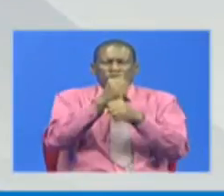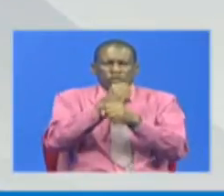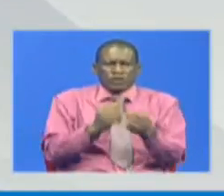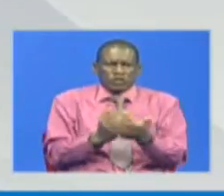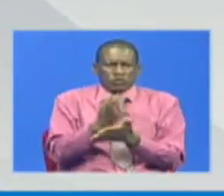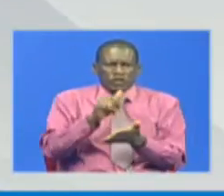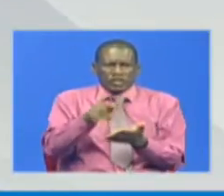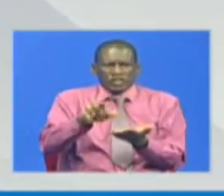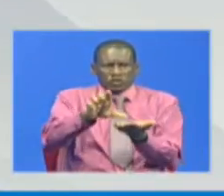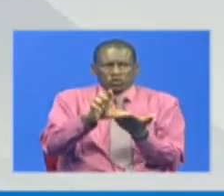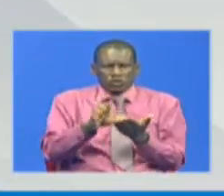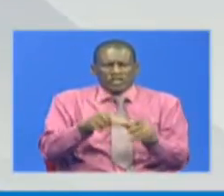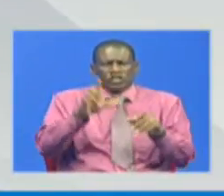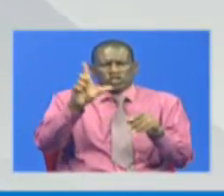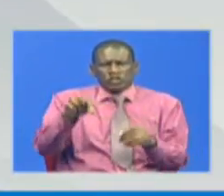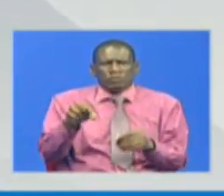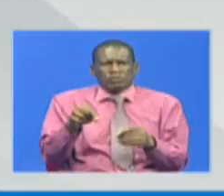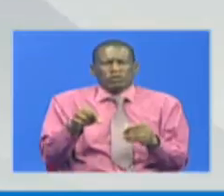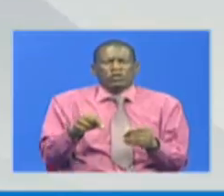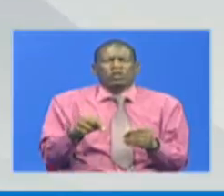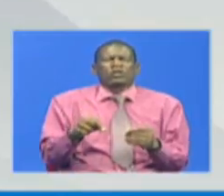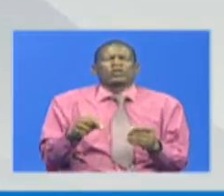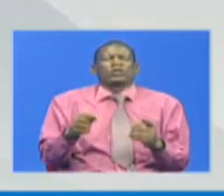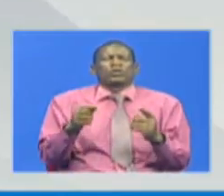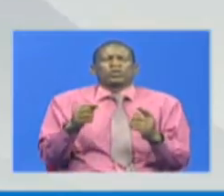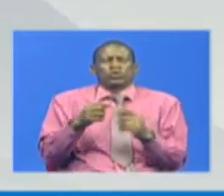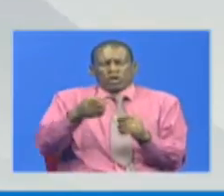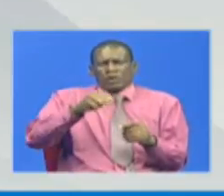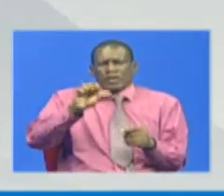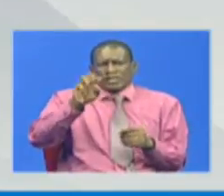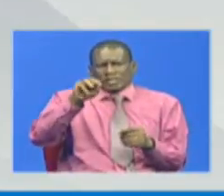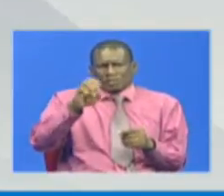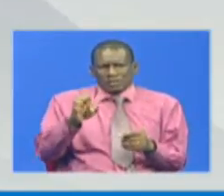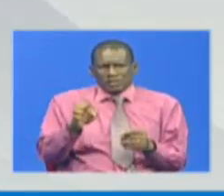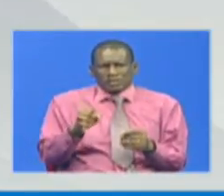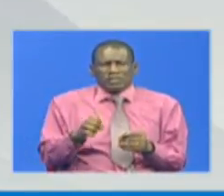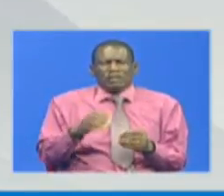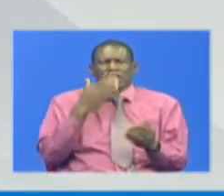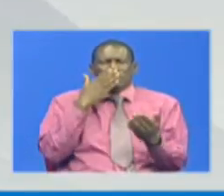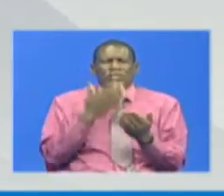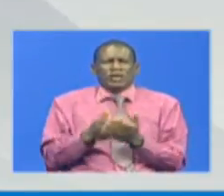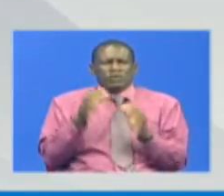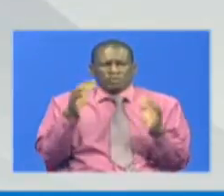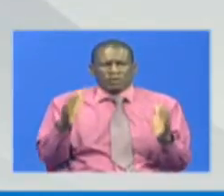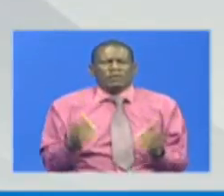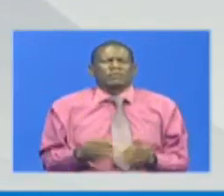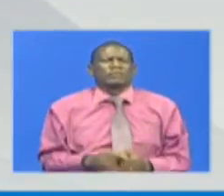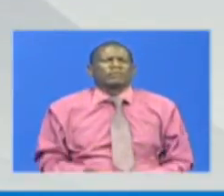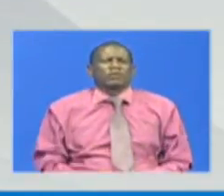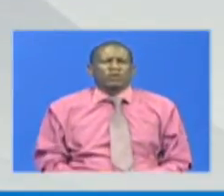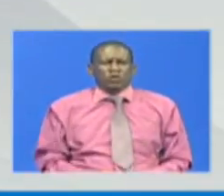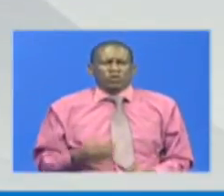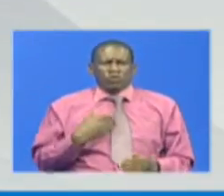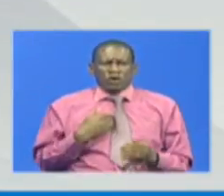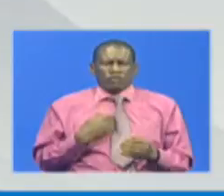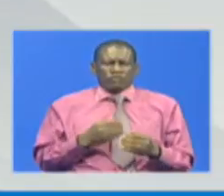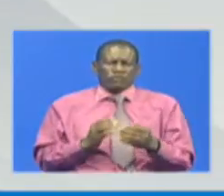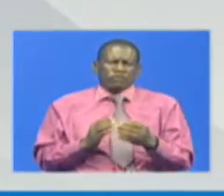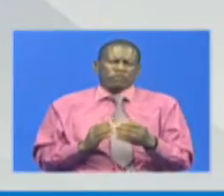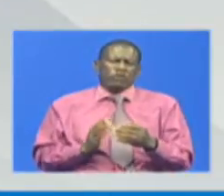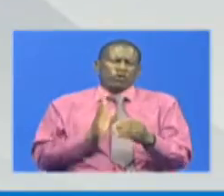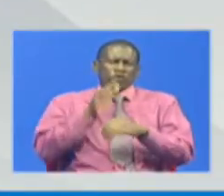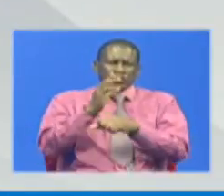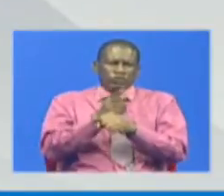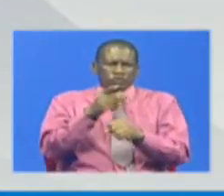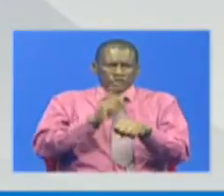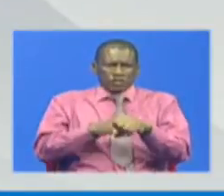credit is affordable to our SMEs and MSMEs. Thank you very much. Thank you very much. You have overrun your time, but we shall